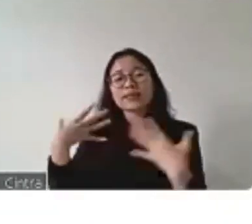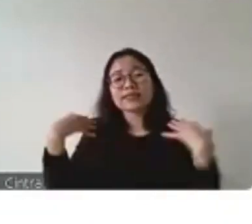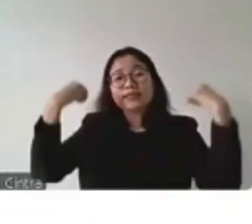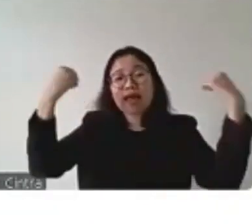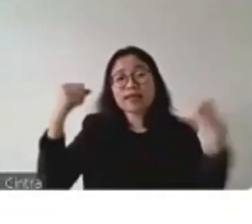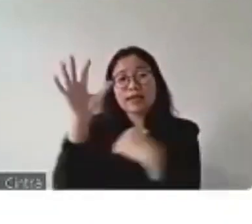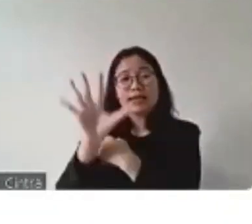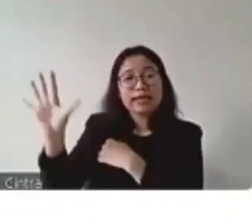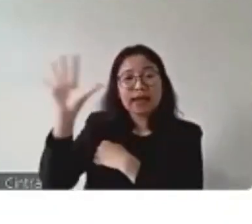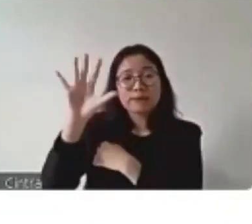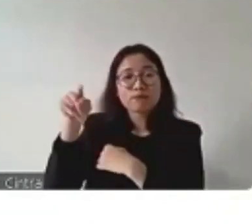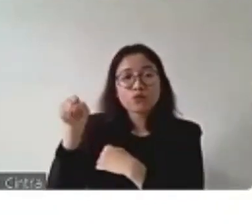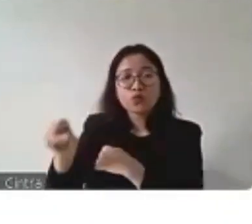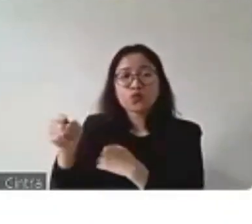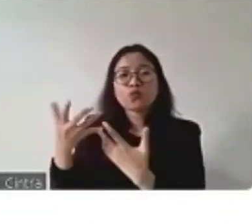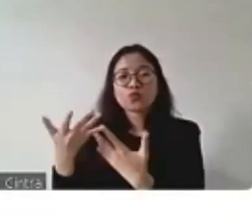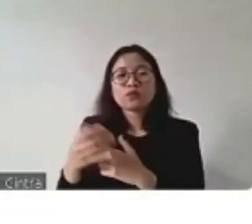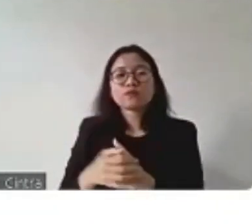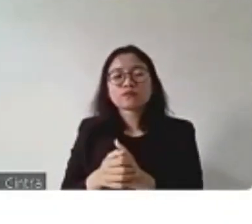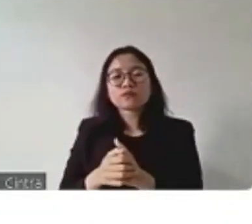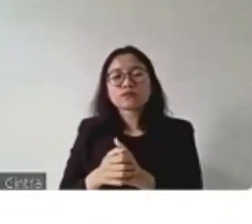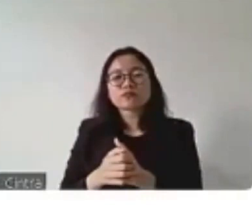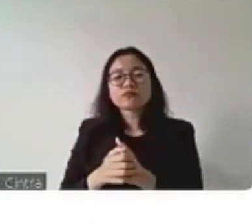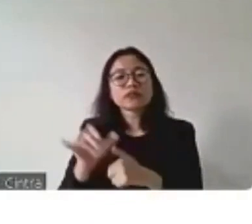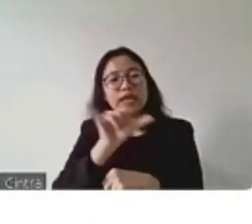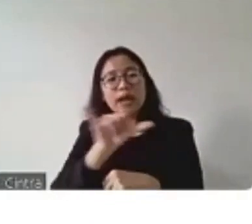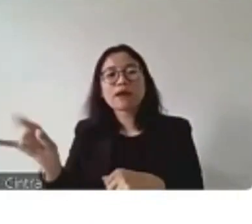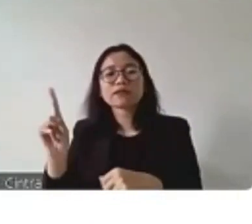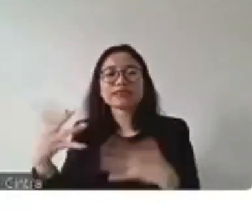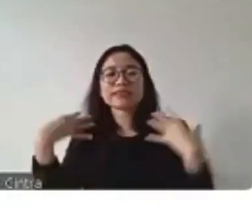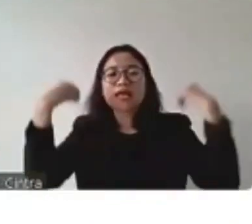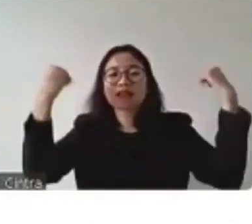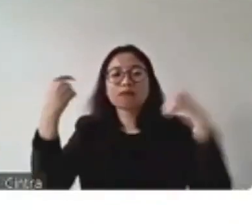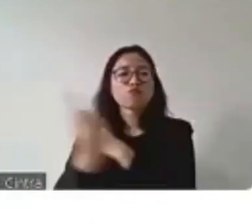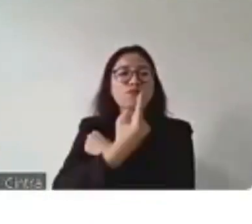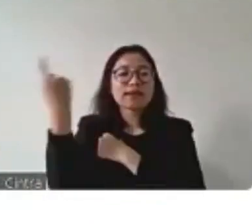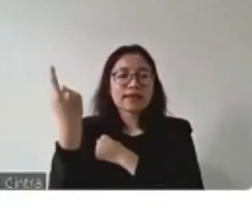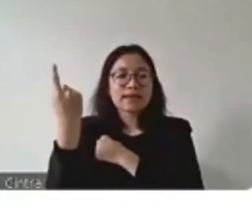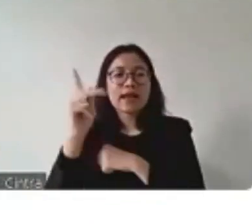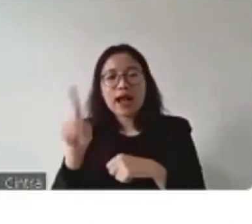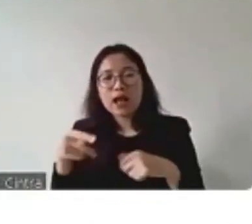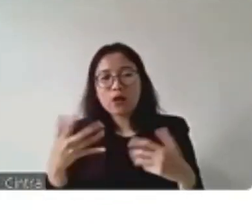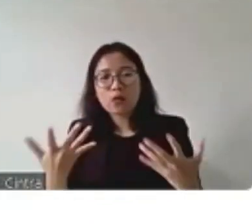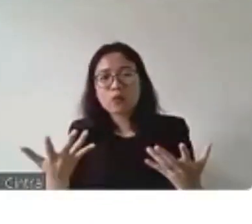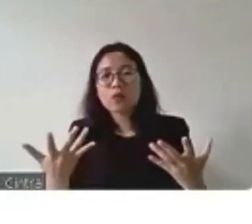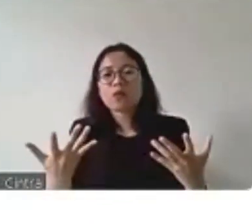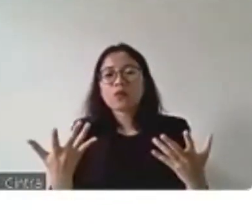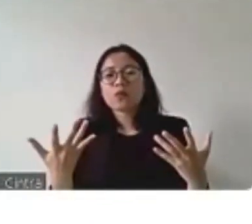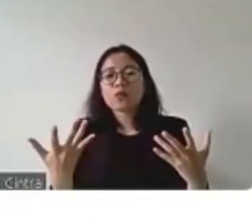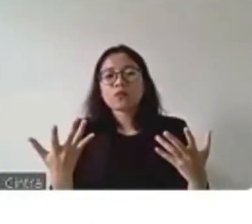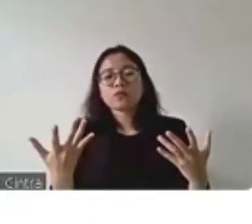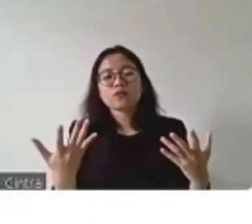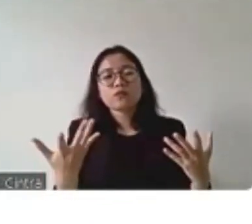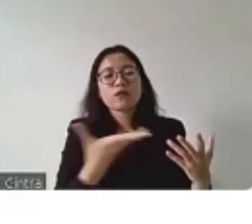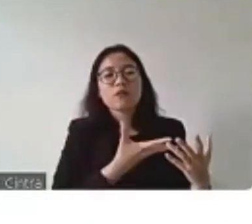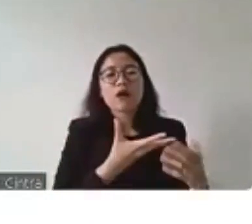want to reduce the pollution, if we want to tackle the air pollution issues, then